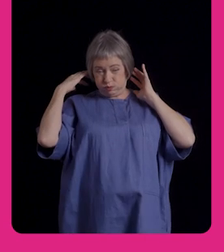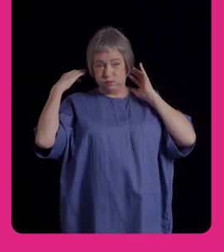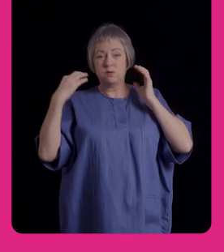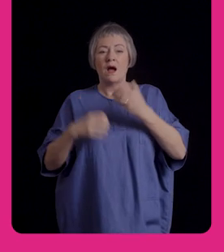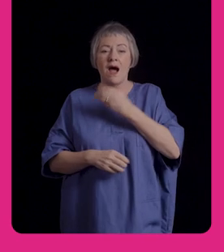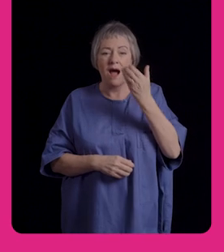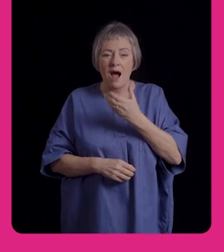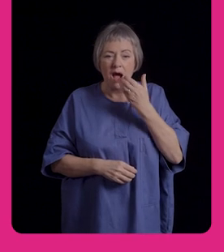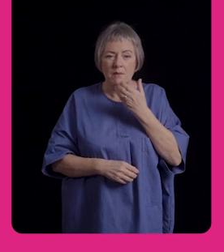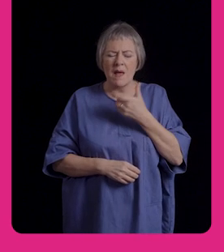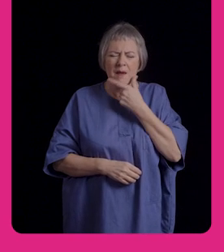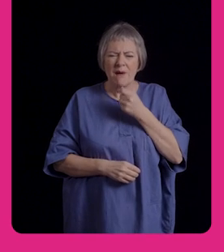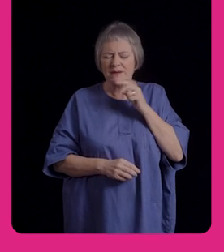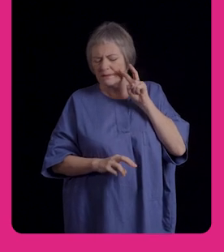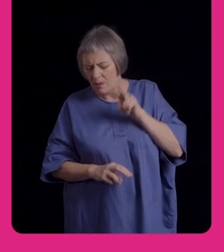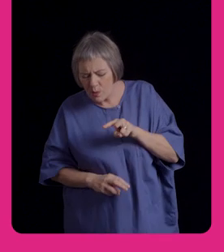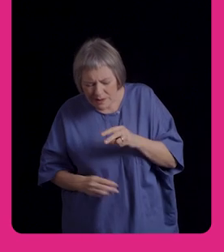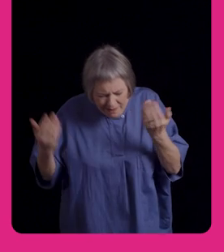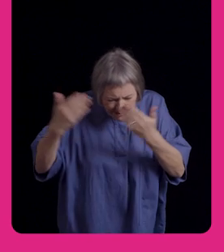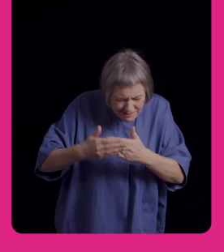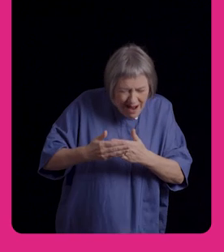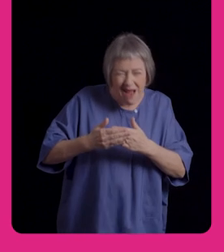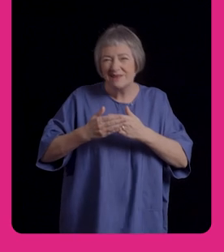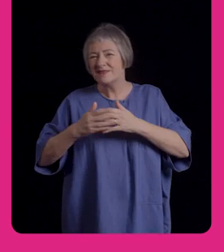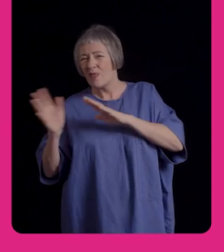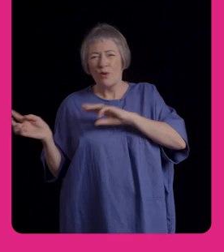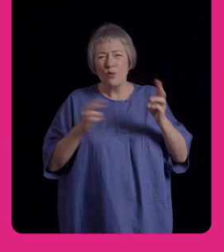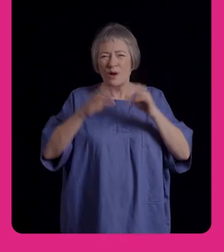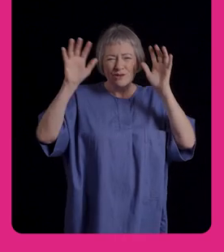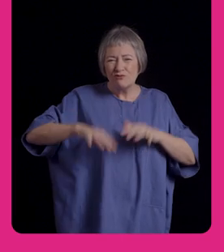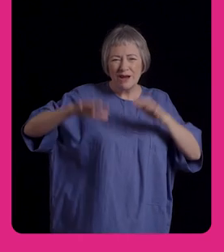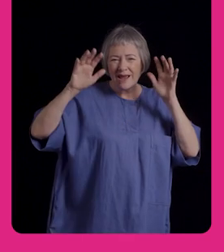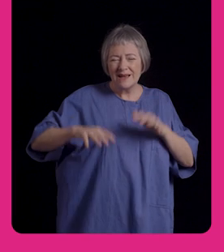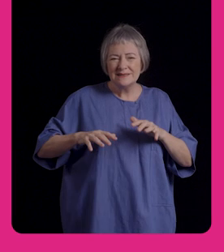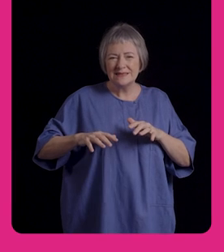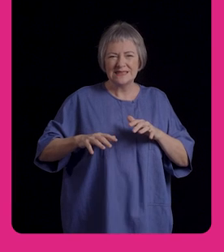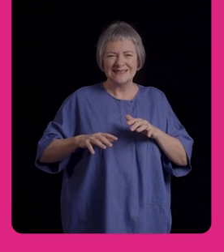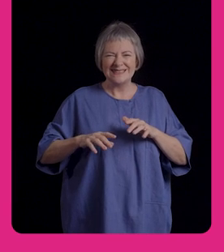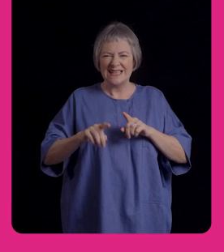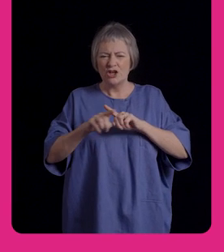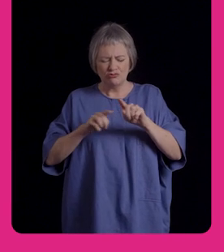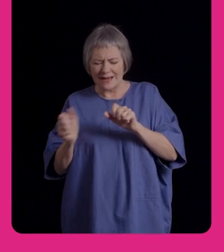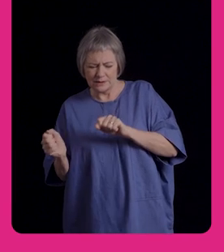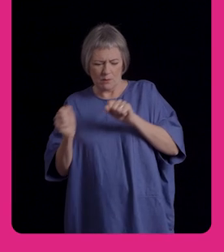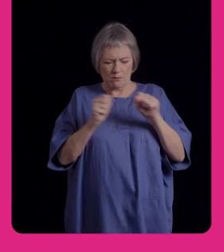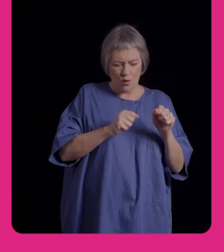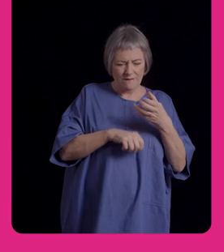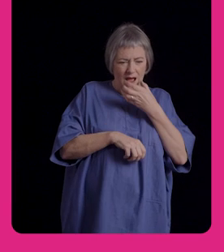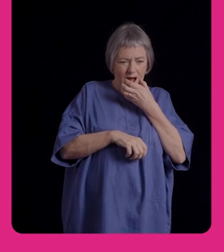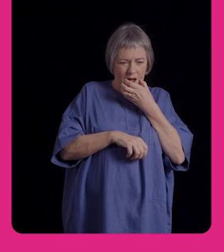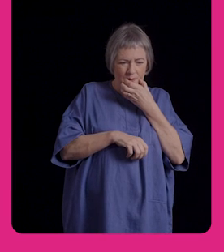right at the bottom. That the guy looking in like the darkness and the wind and the rain kind of like tries to like move